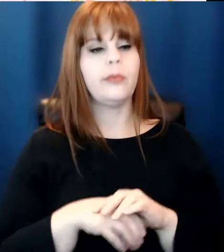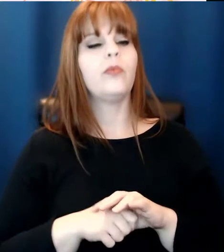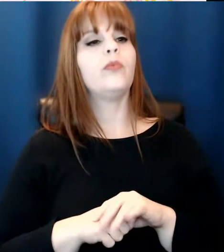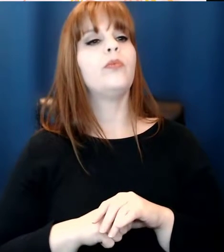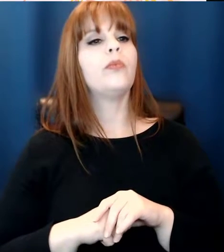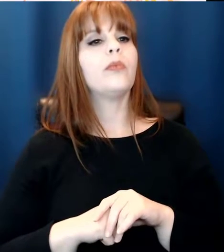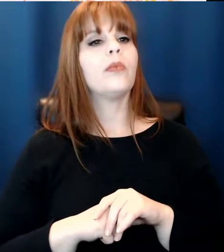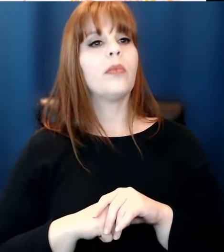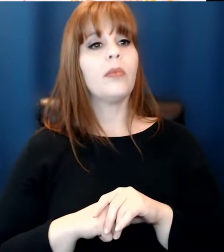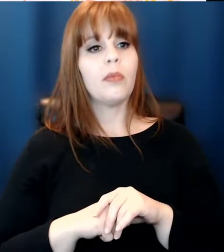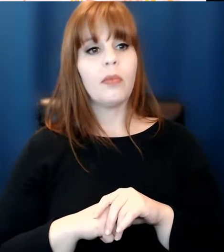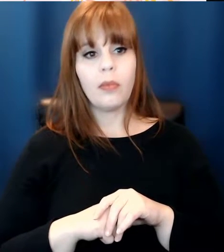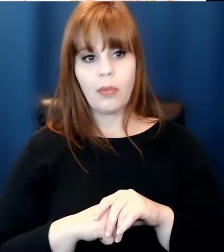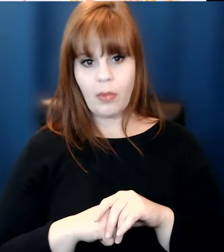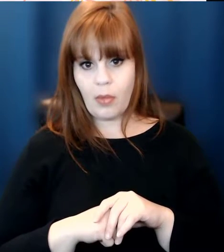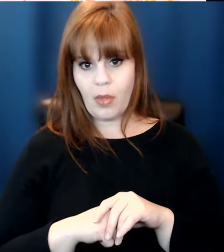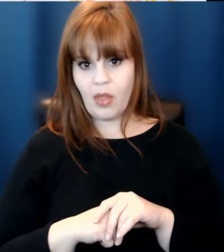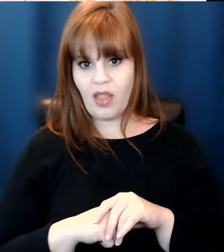And